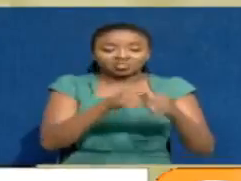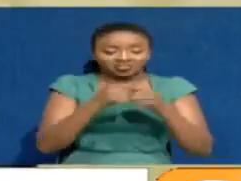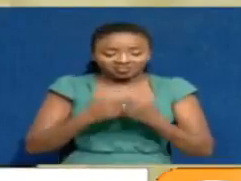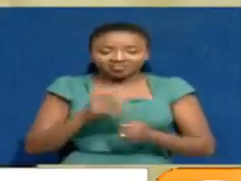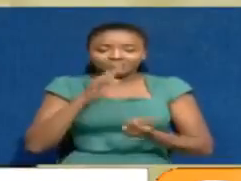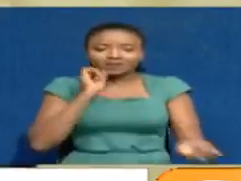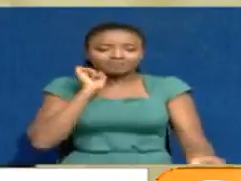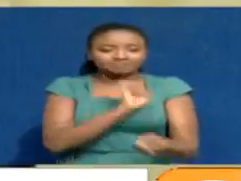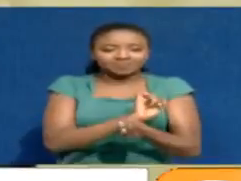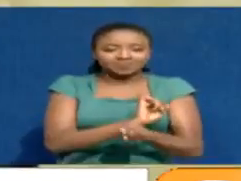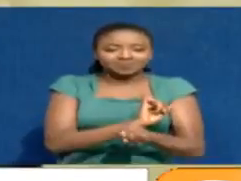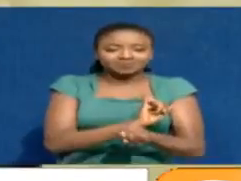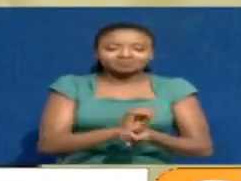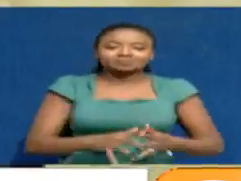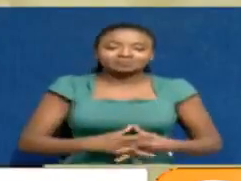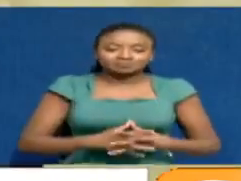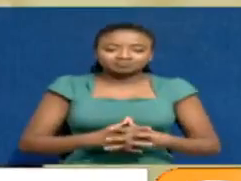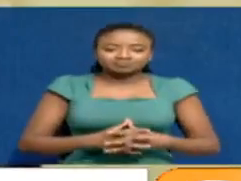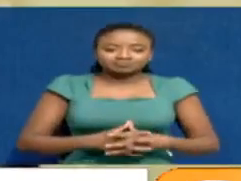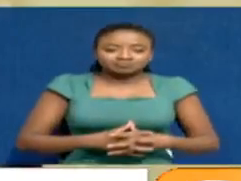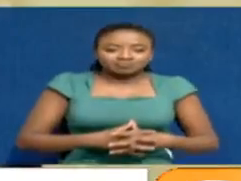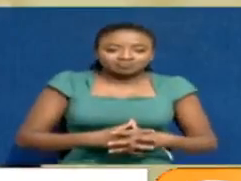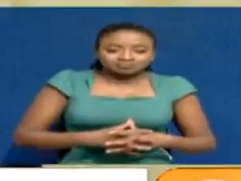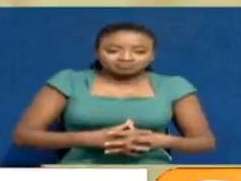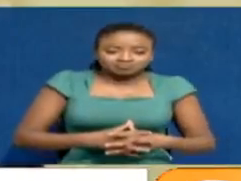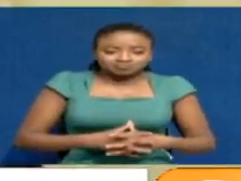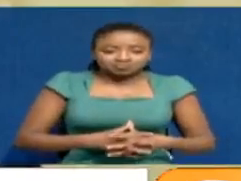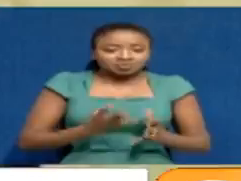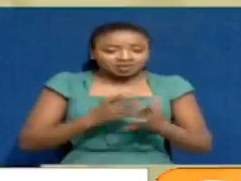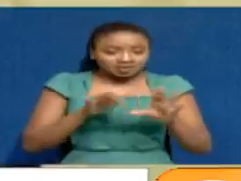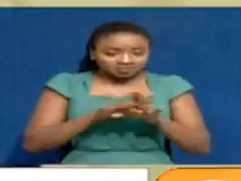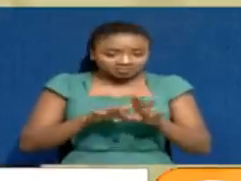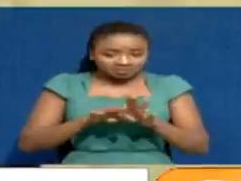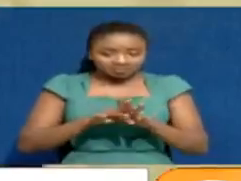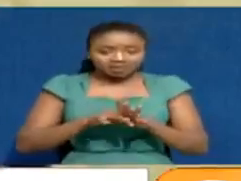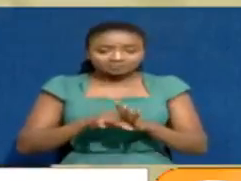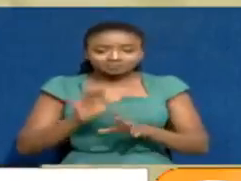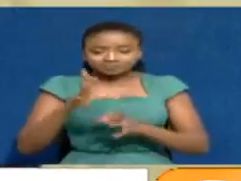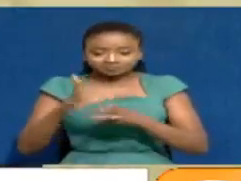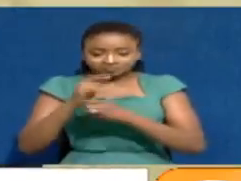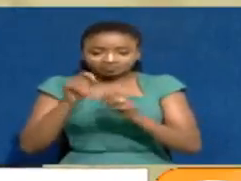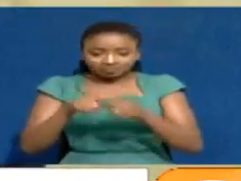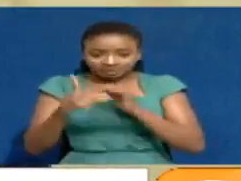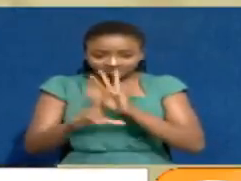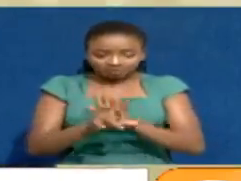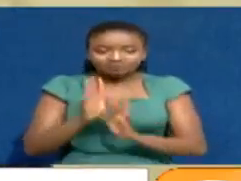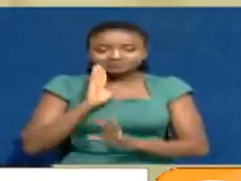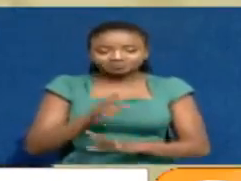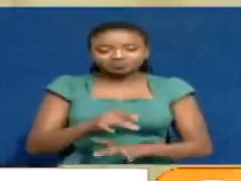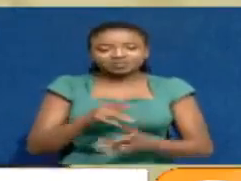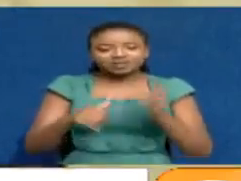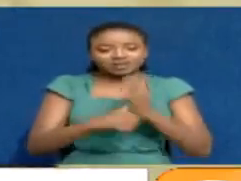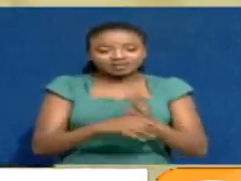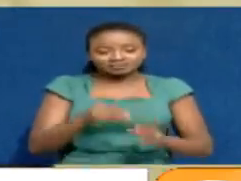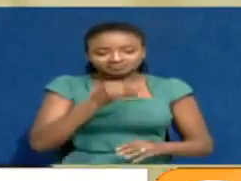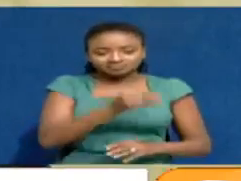here, they have committed to us, and they said whoever of their members or non-members in that sector break the law, we will name